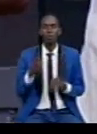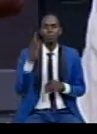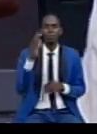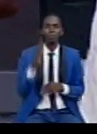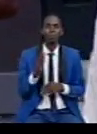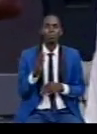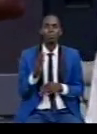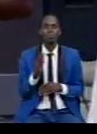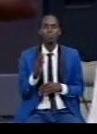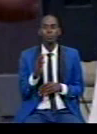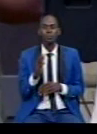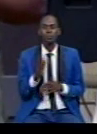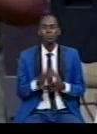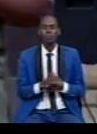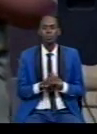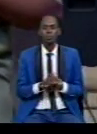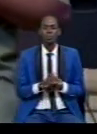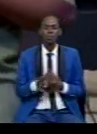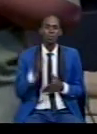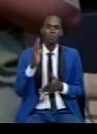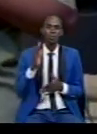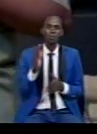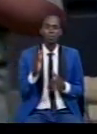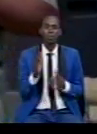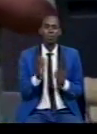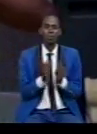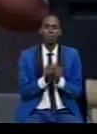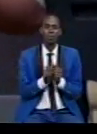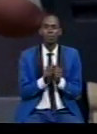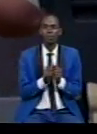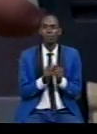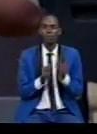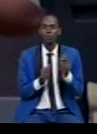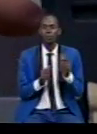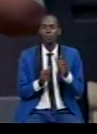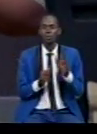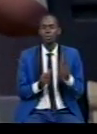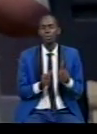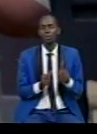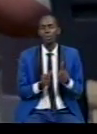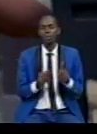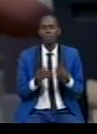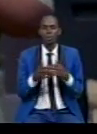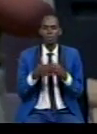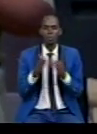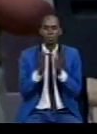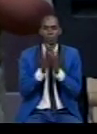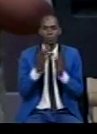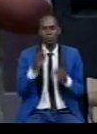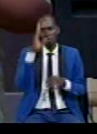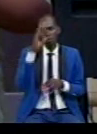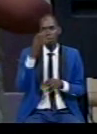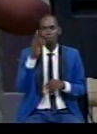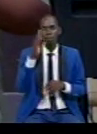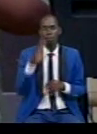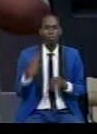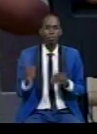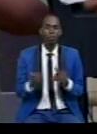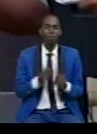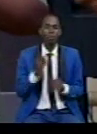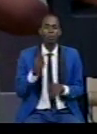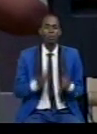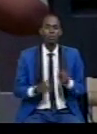Testimonies following the GCK prayers from the man of God. The first brethren we have here